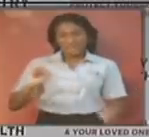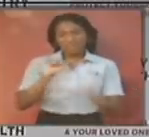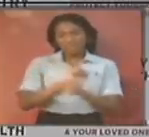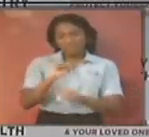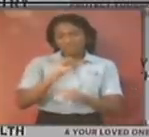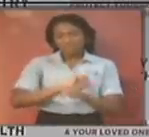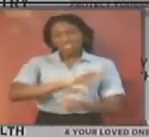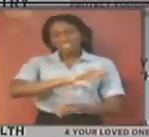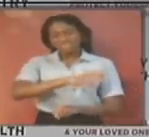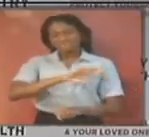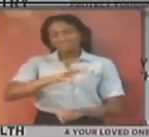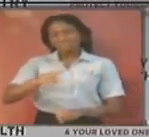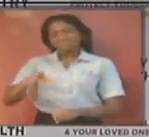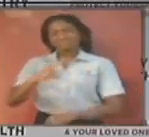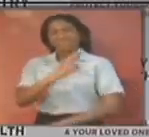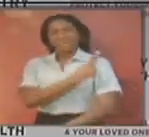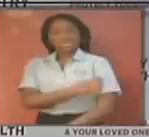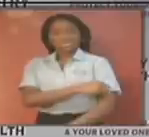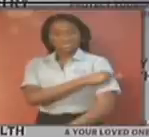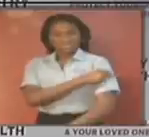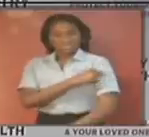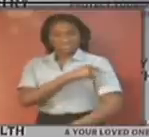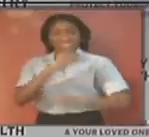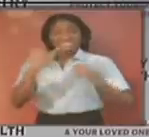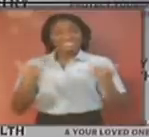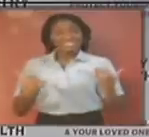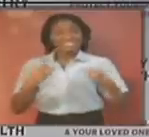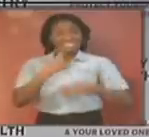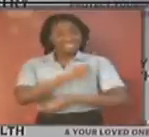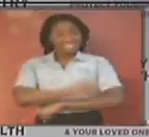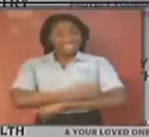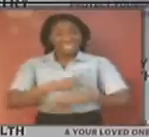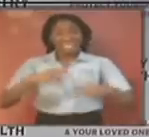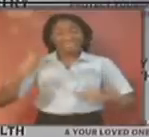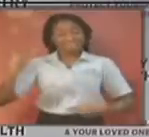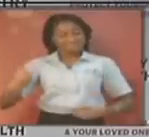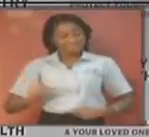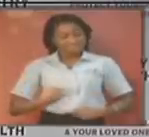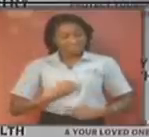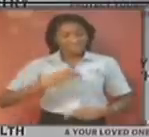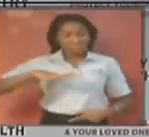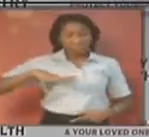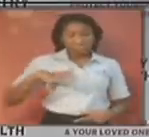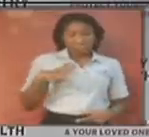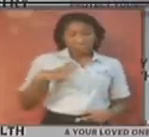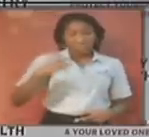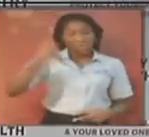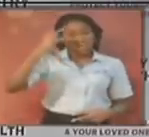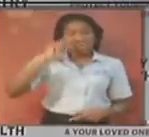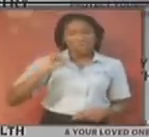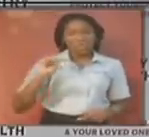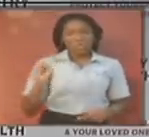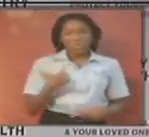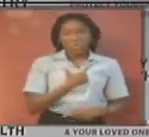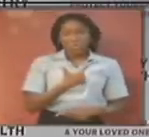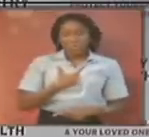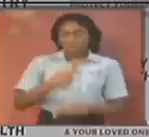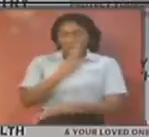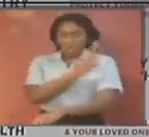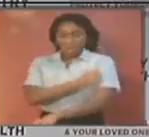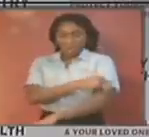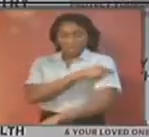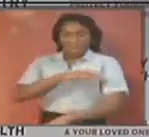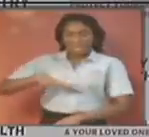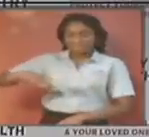authorities. Today we invite Mr. Ronald Sawyerfat, CEO of the Eastern Regional Health Authority, to provide